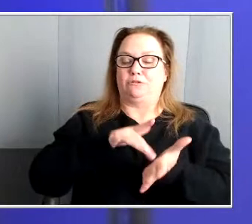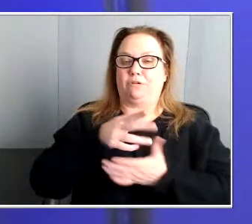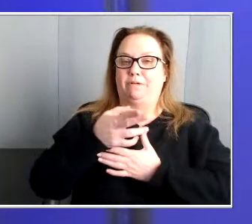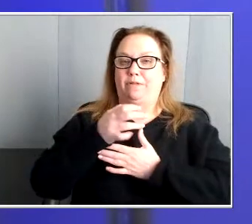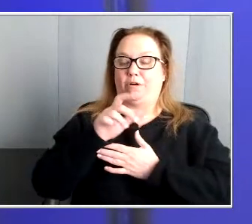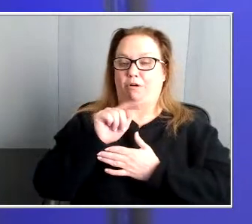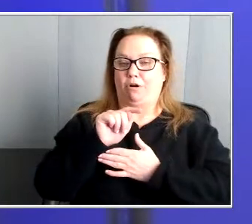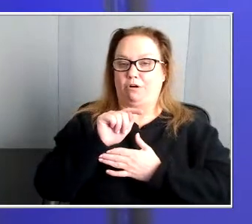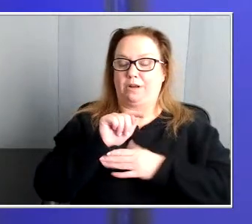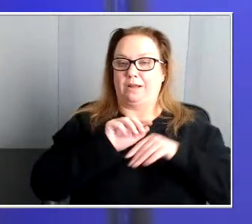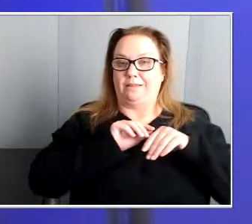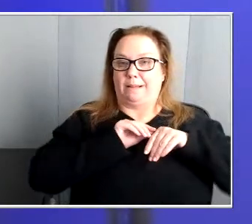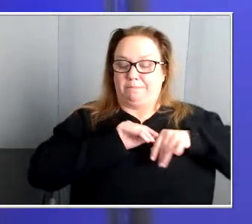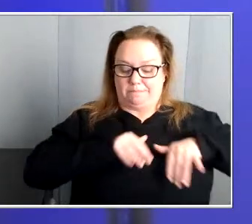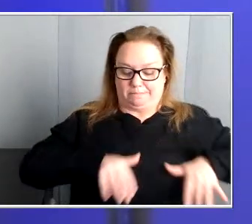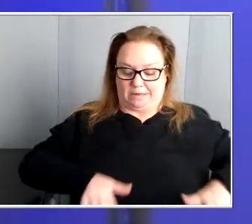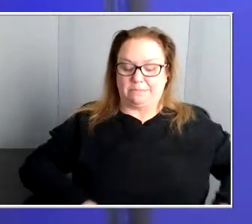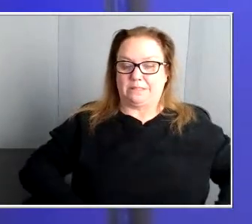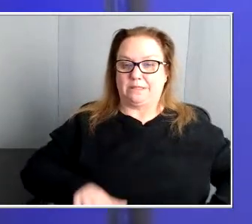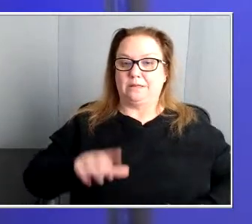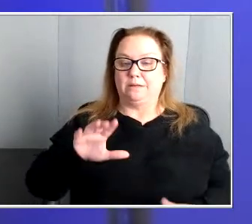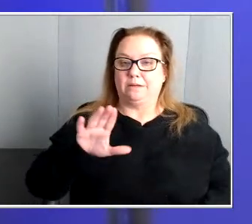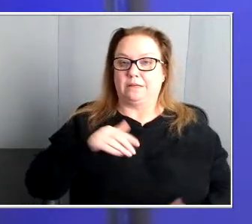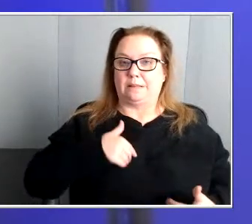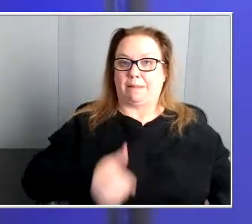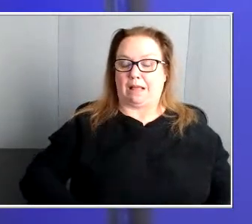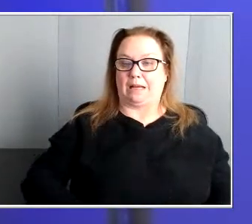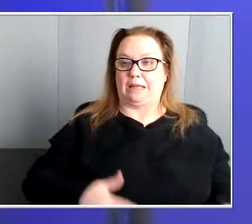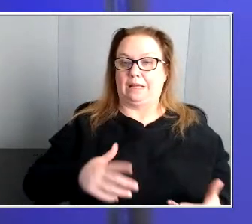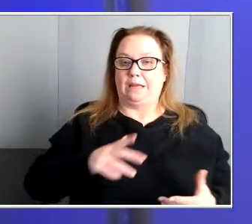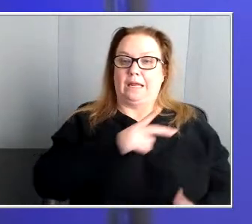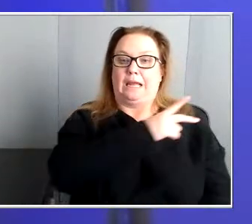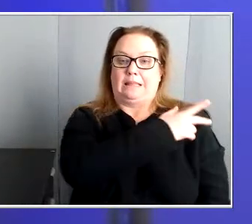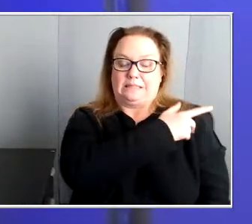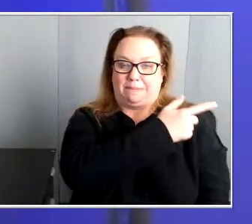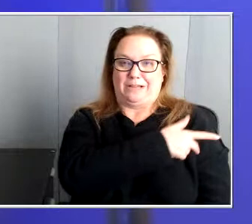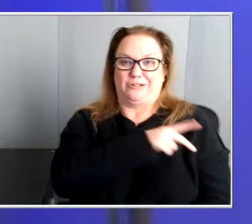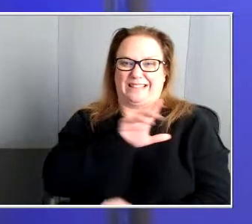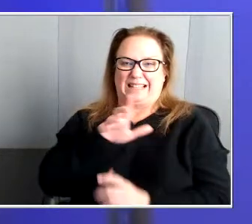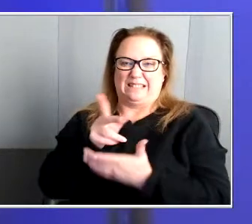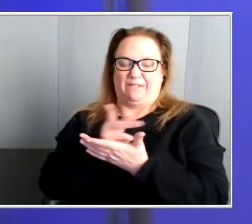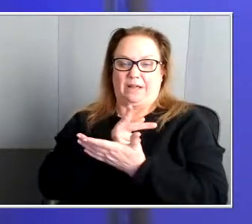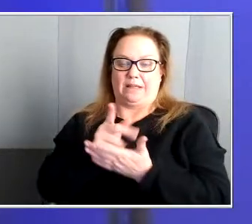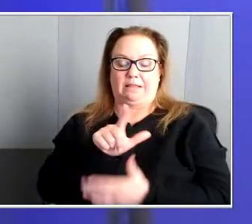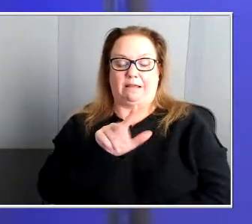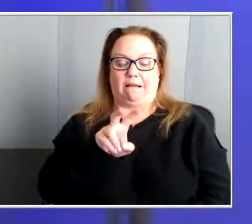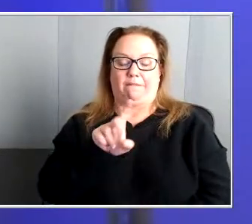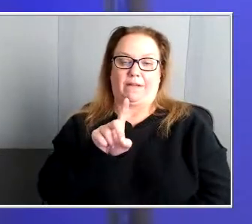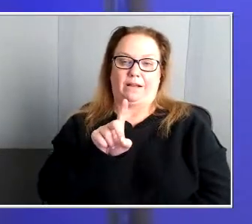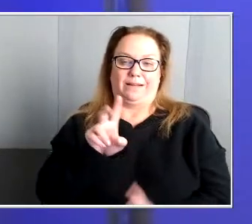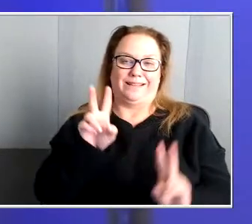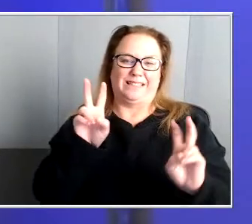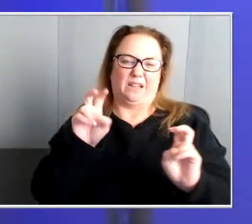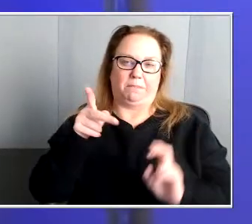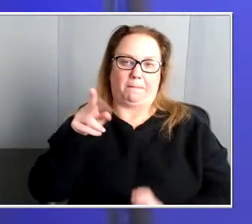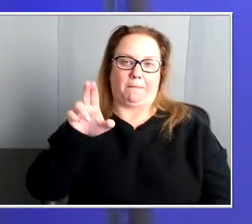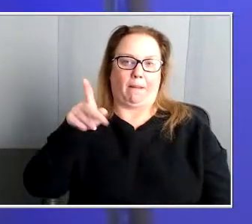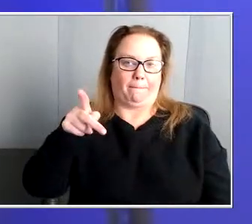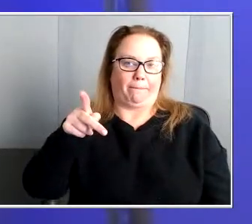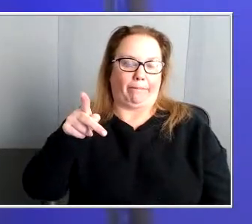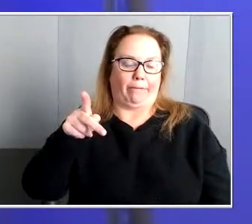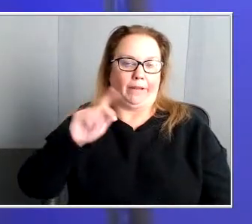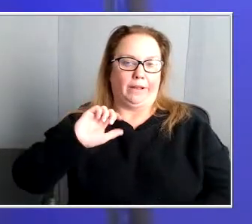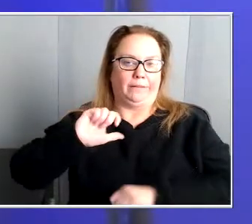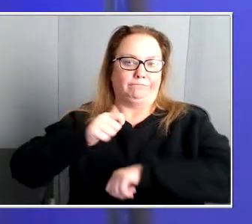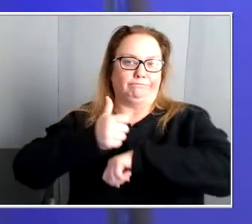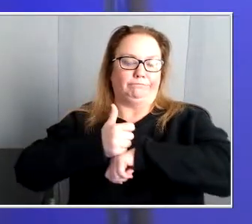entirety of the body. And in the patients we deal with, that's failing. So the LVAD is essentially a pump that sits in the left ventricle